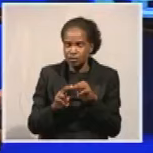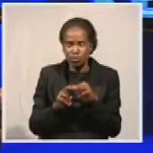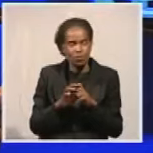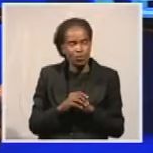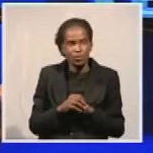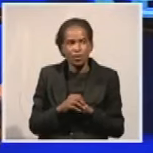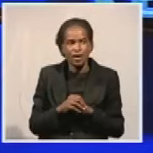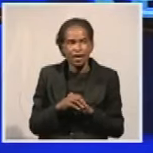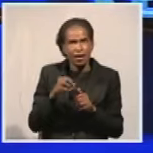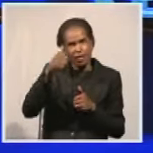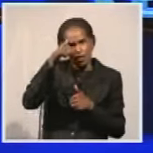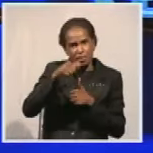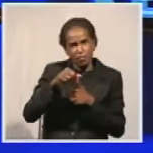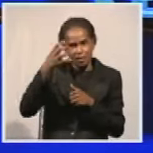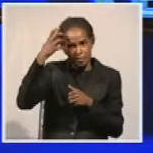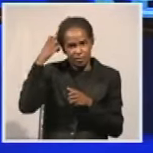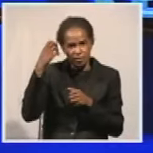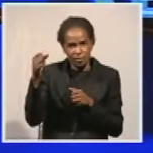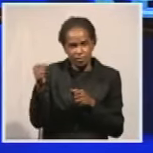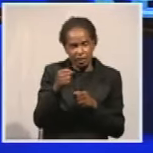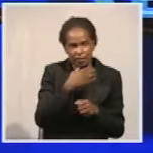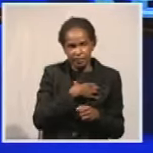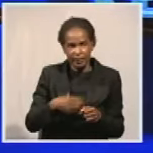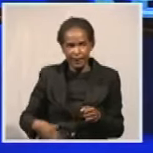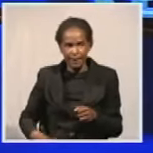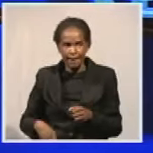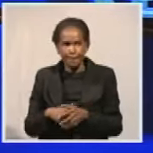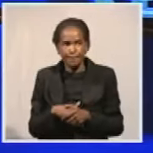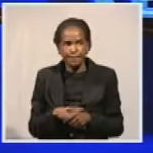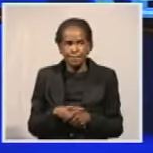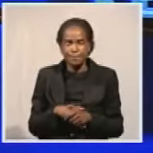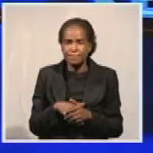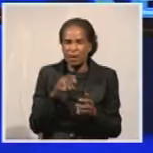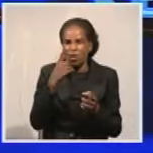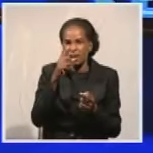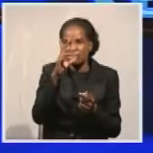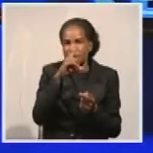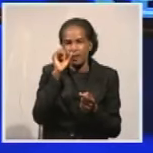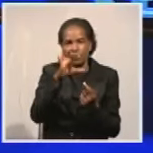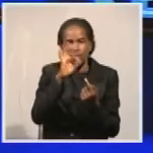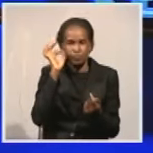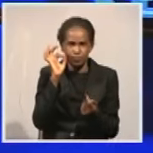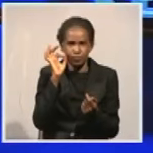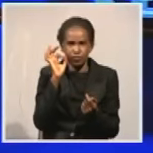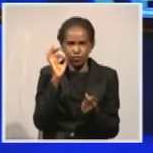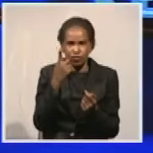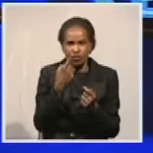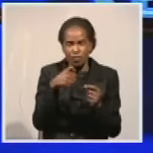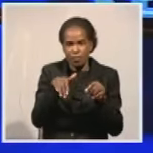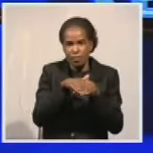Nujoma came in, President Nujoma came in through a nomination from the Constituent